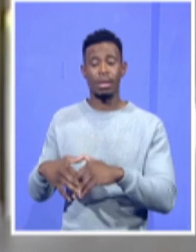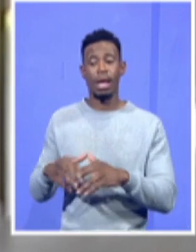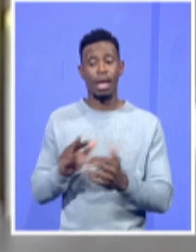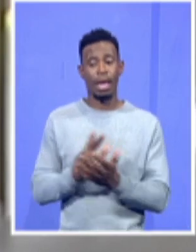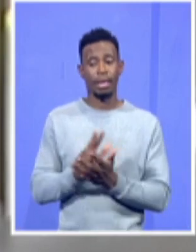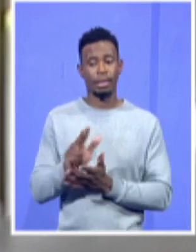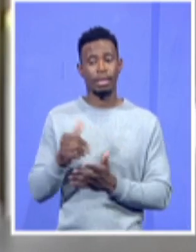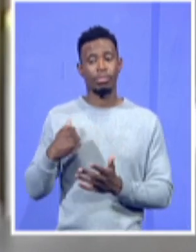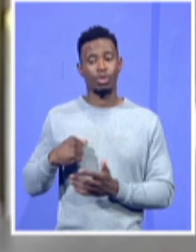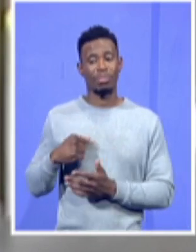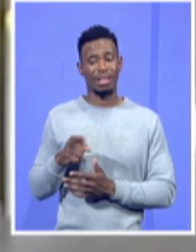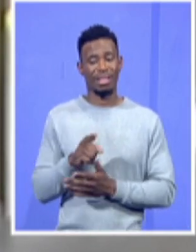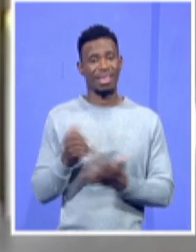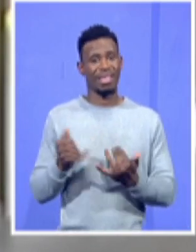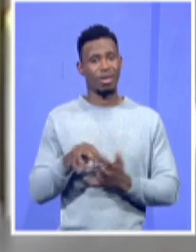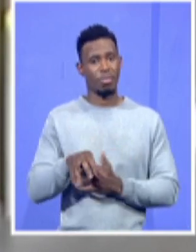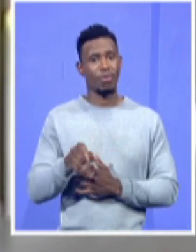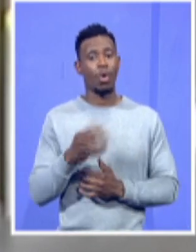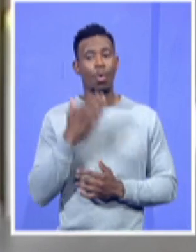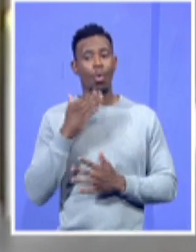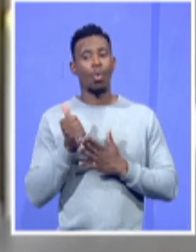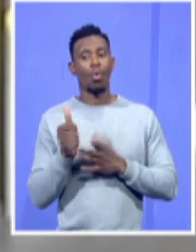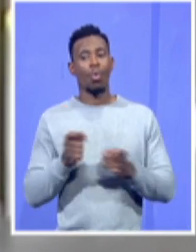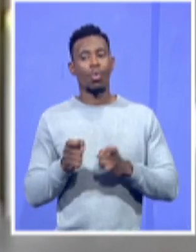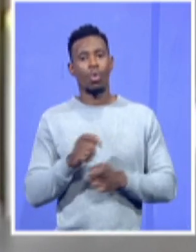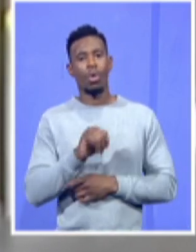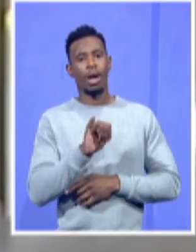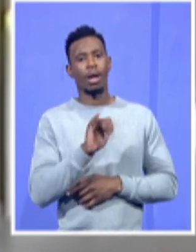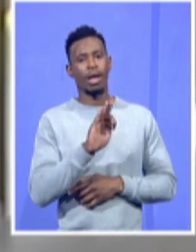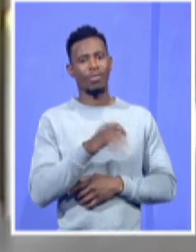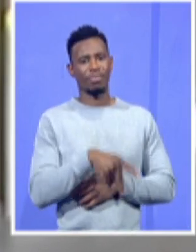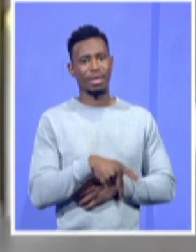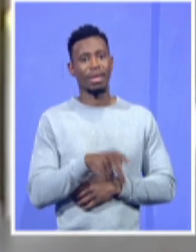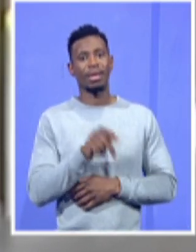are run now led by the Inkatha Freedom Party, which is also fraught with many challenges.